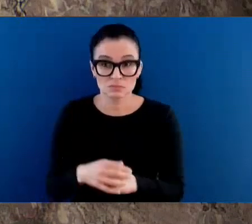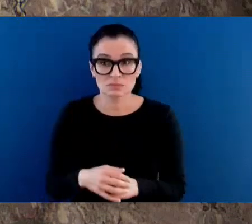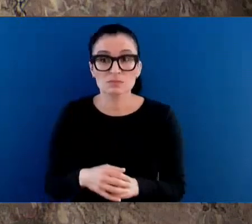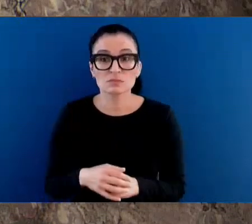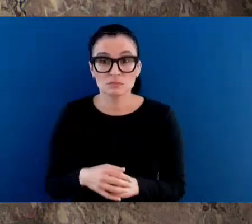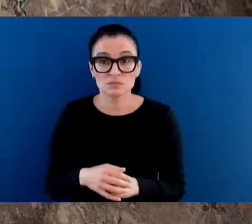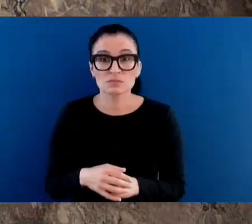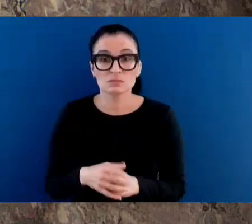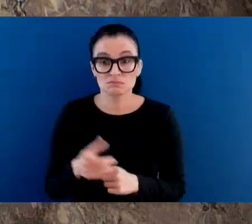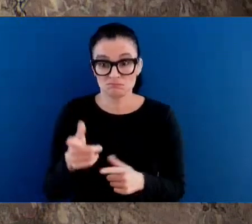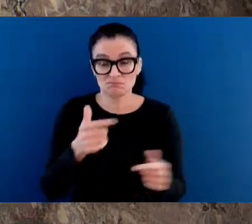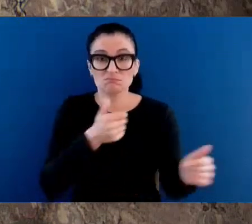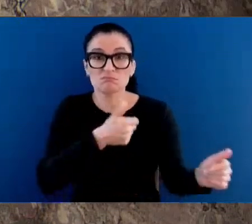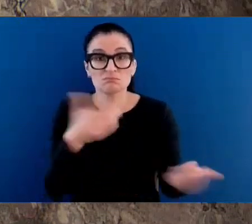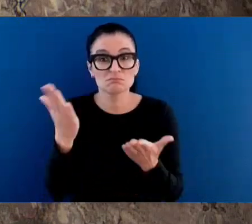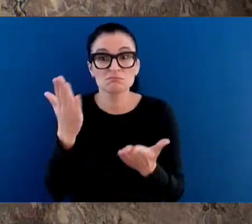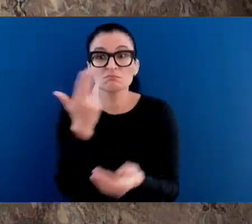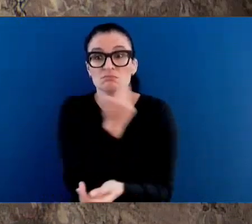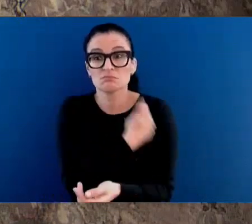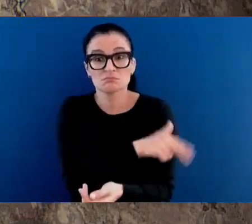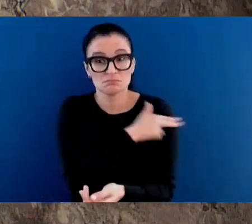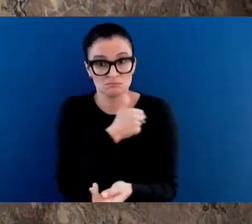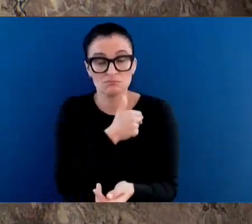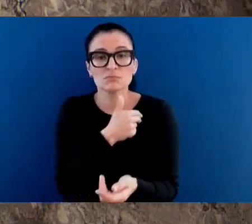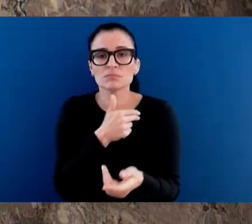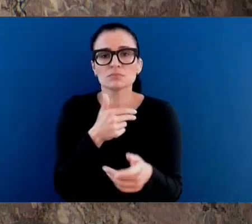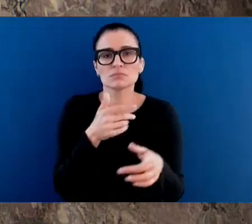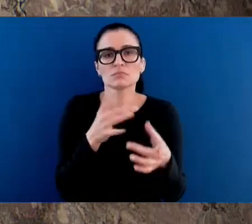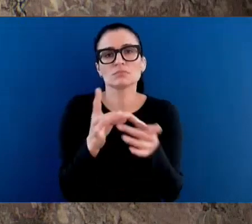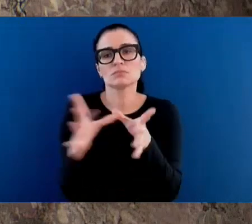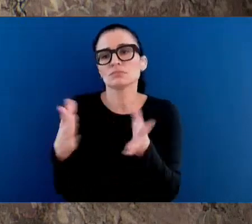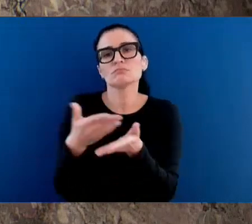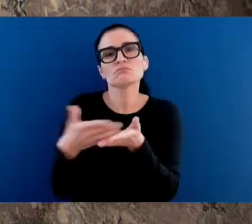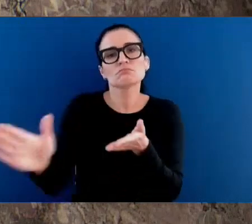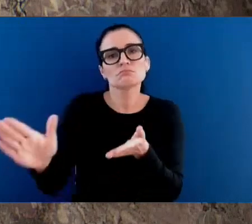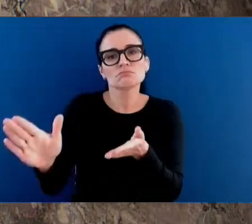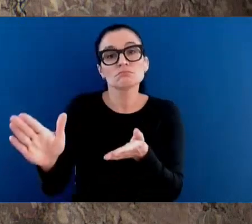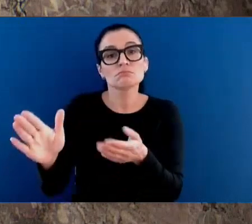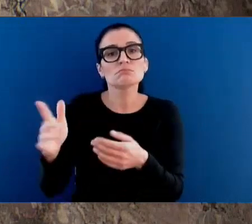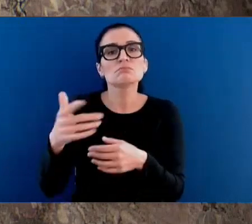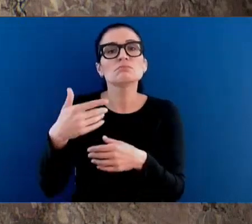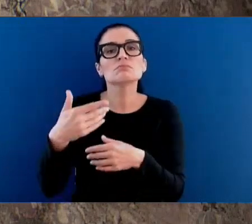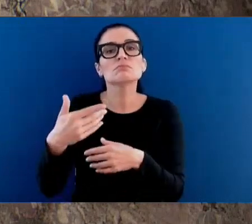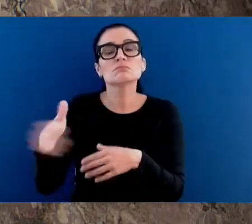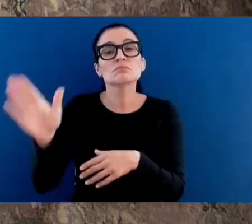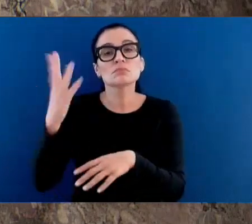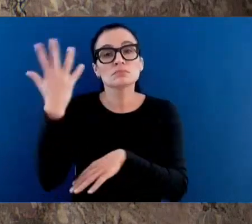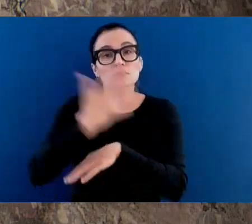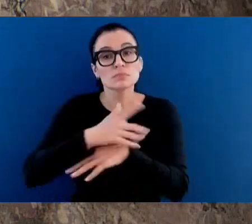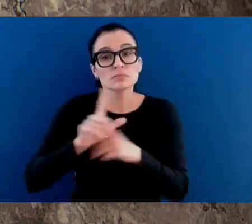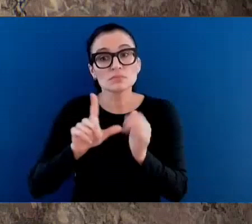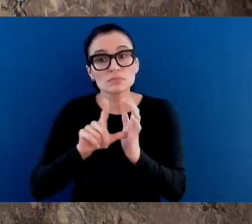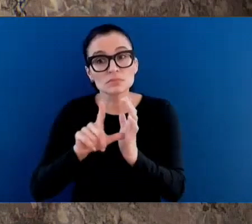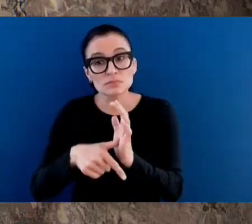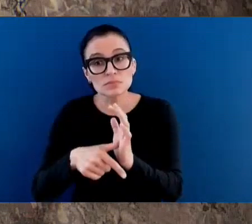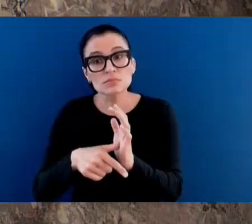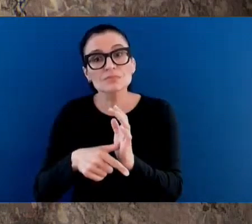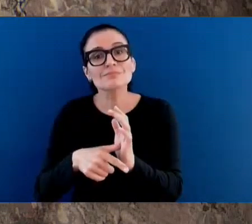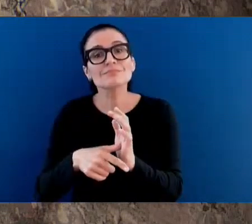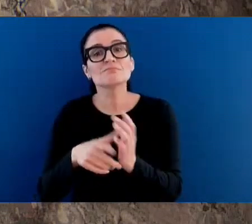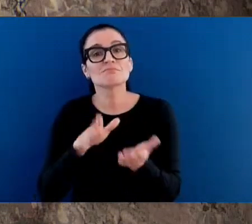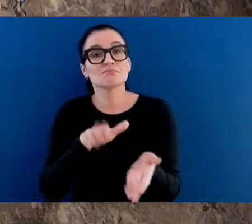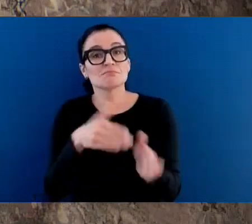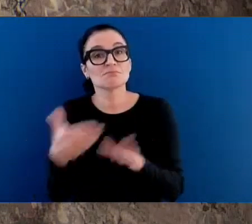to have fatally overdosed 5 days later. She was described as a happy, sweet kid full of love, but she was